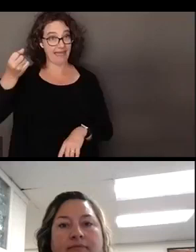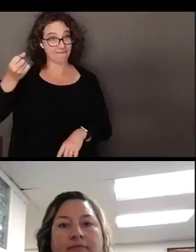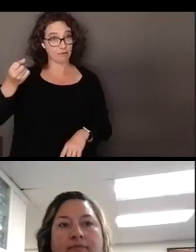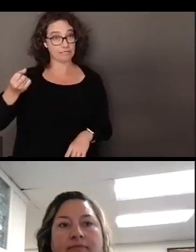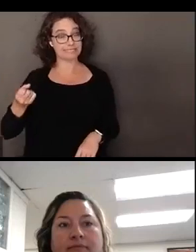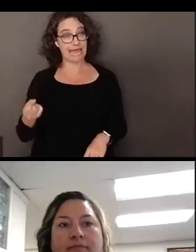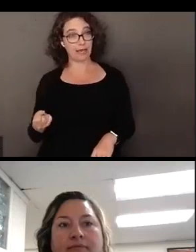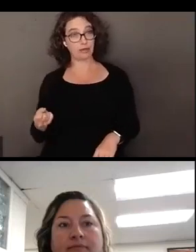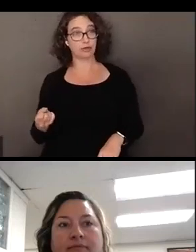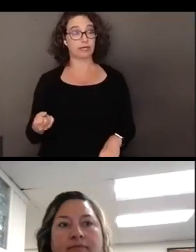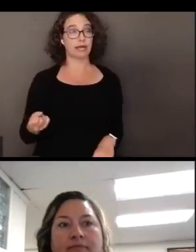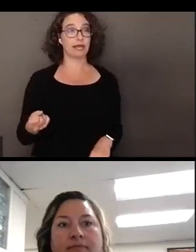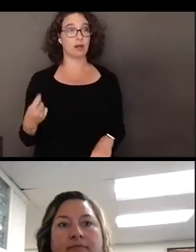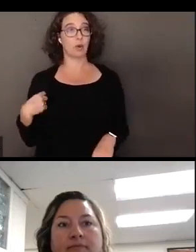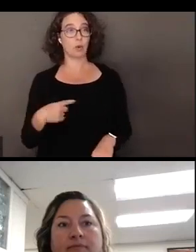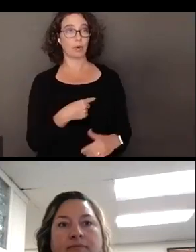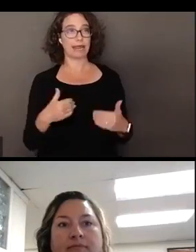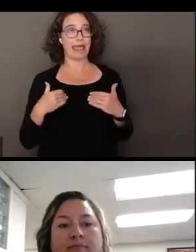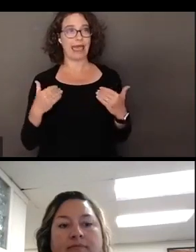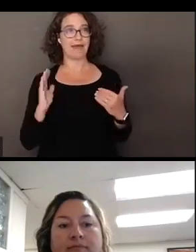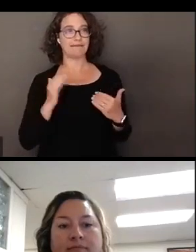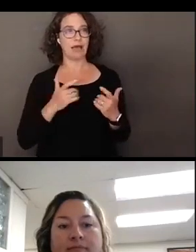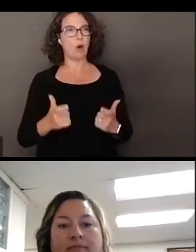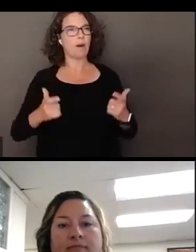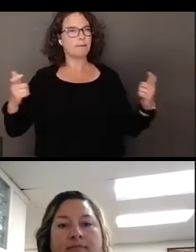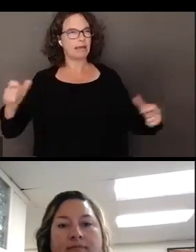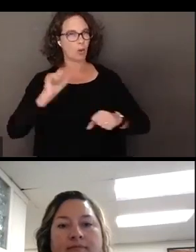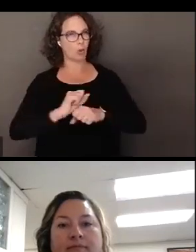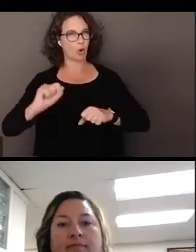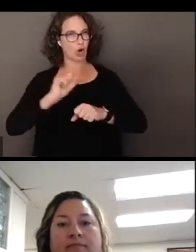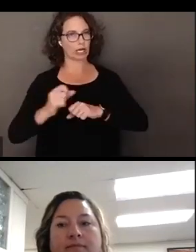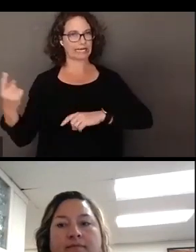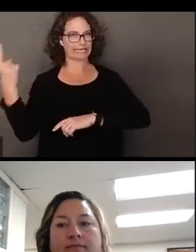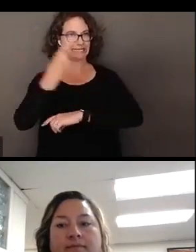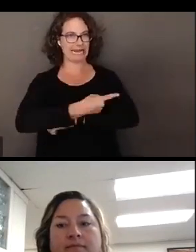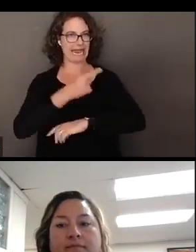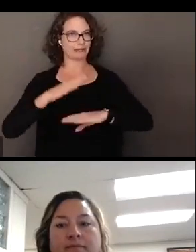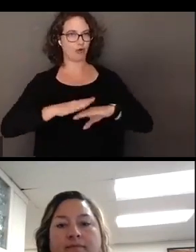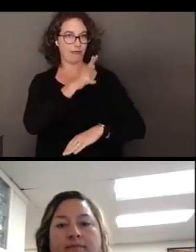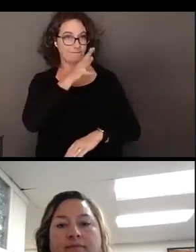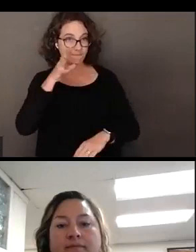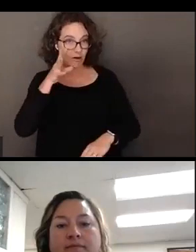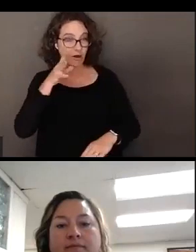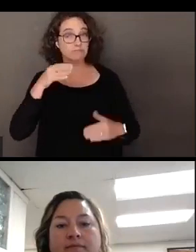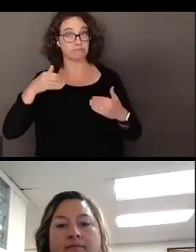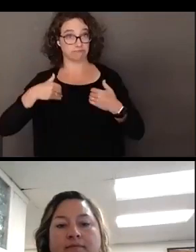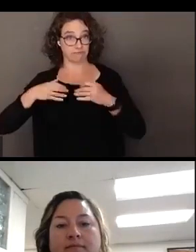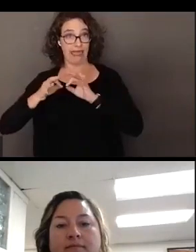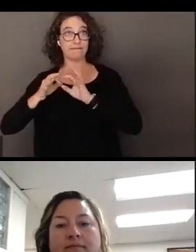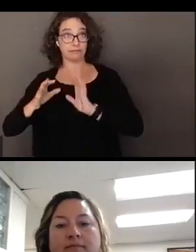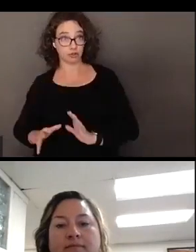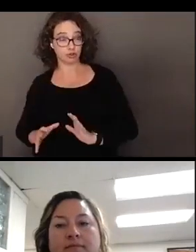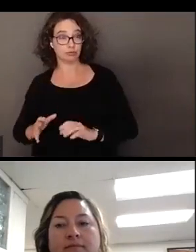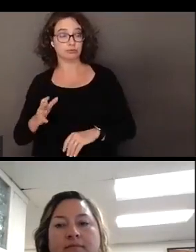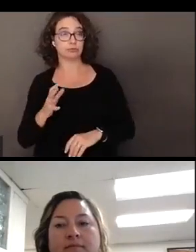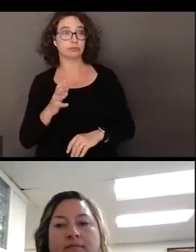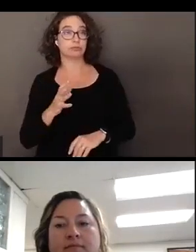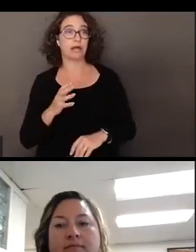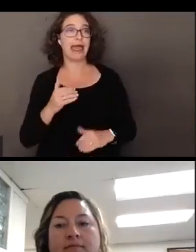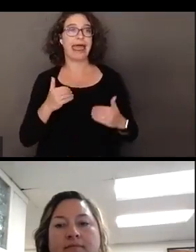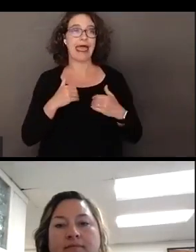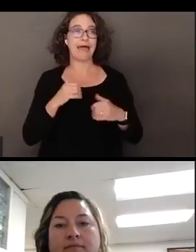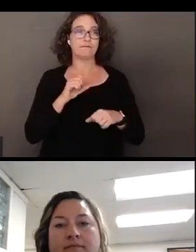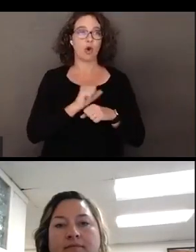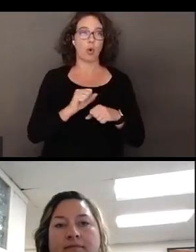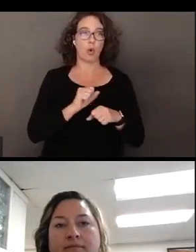we have our big working days at the fun farm. We have an interpreter and this works our wellness